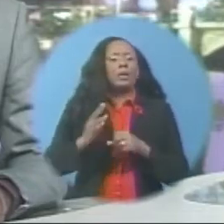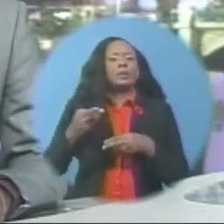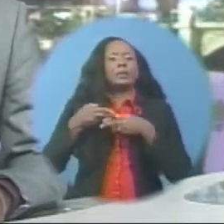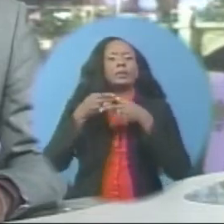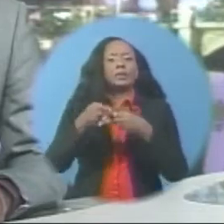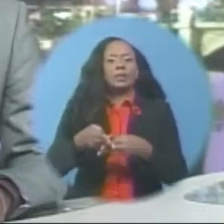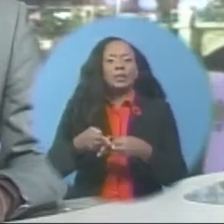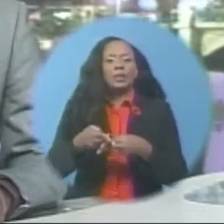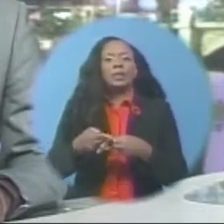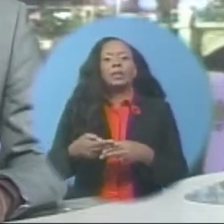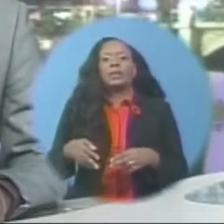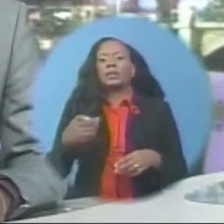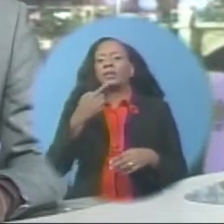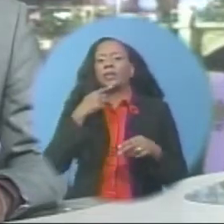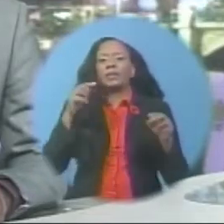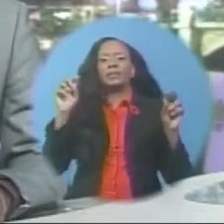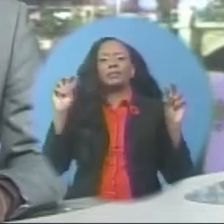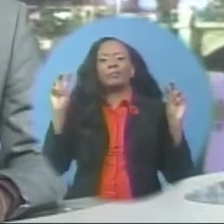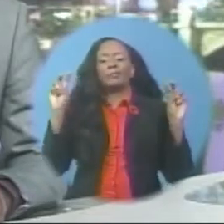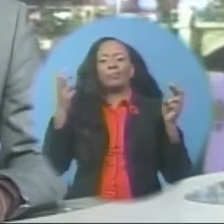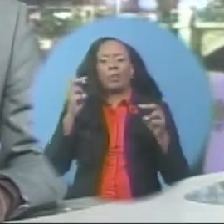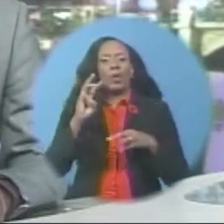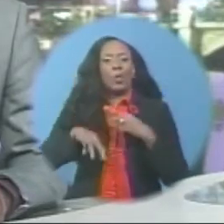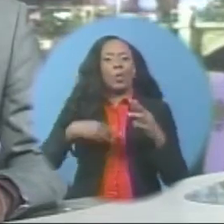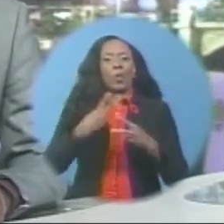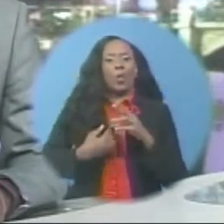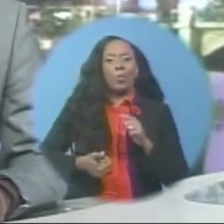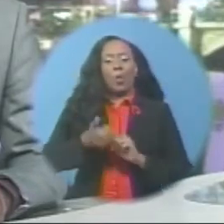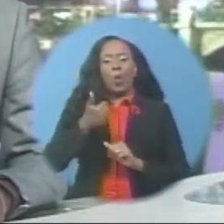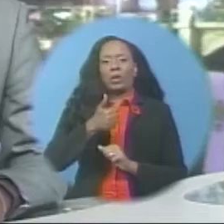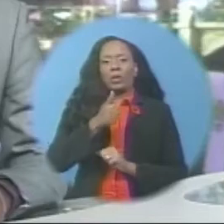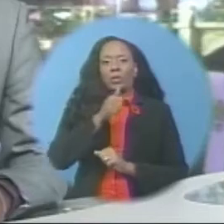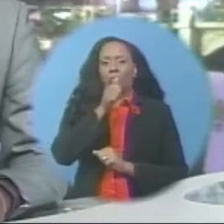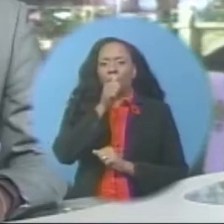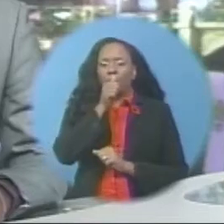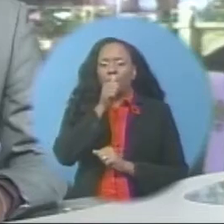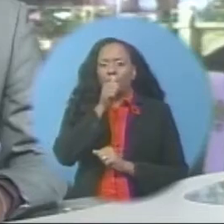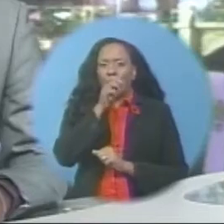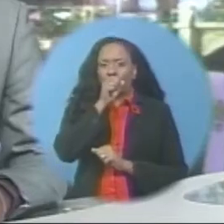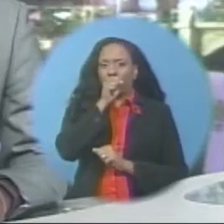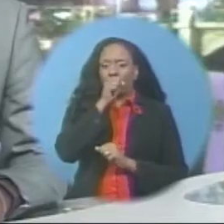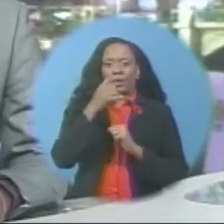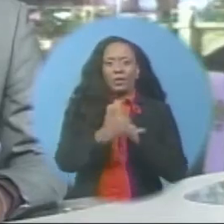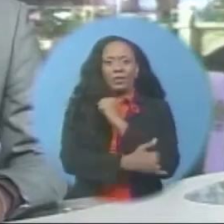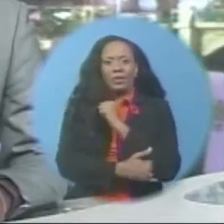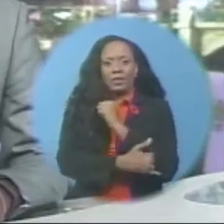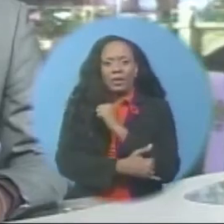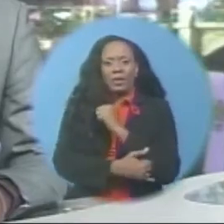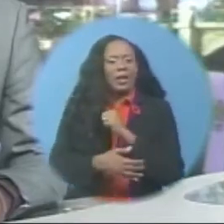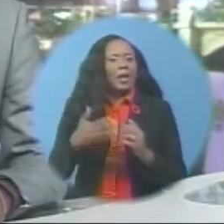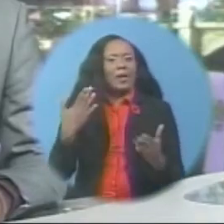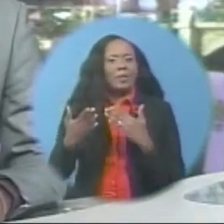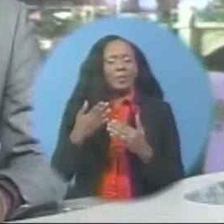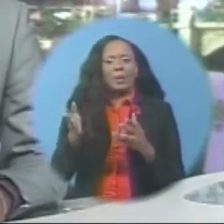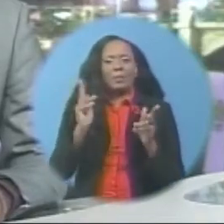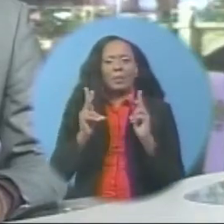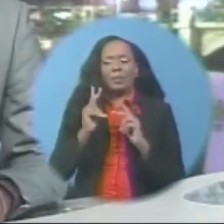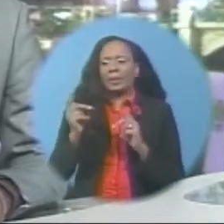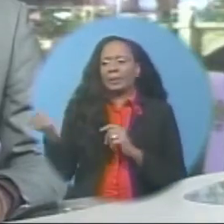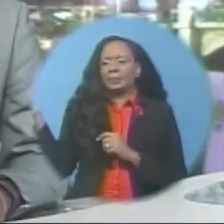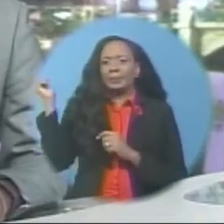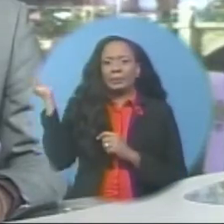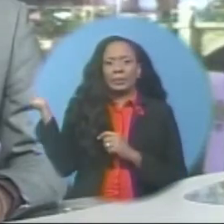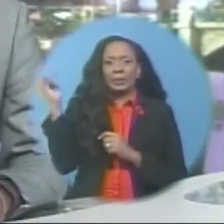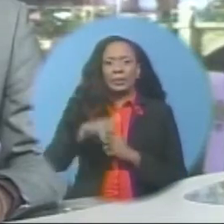named among what the document calls the world's most secretive countries, and there are implications of the island being a tax haven.